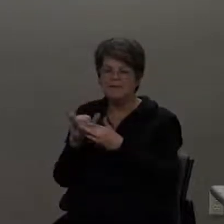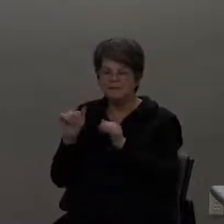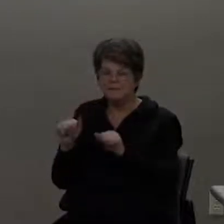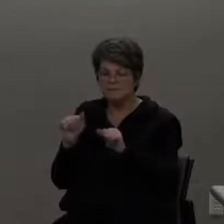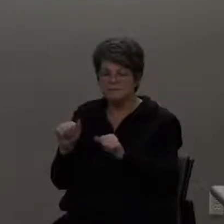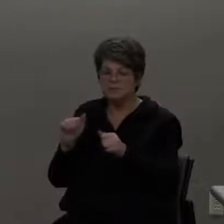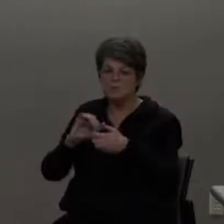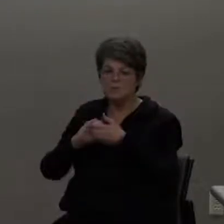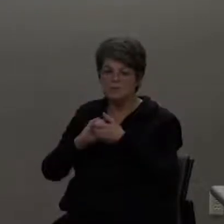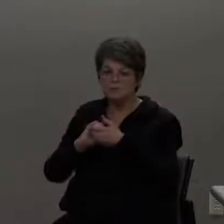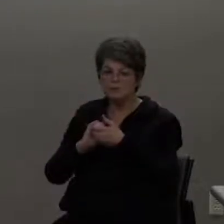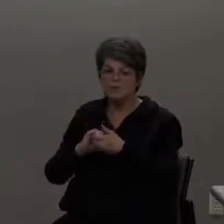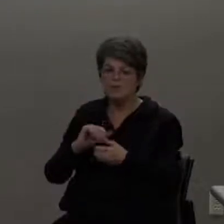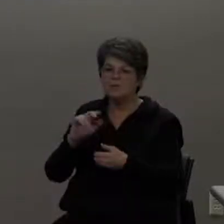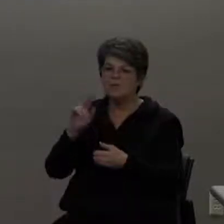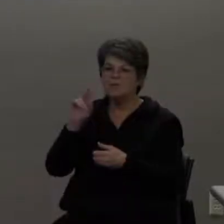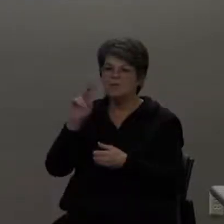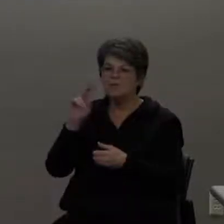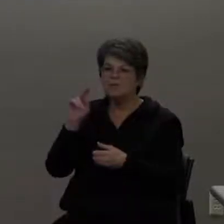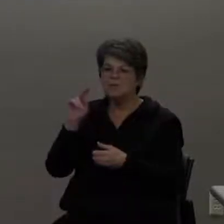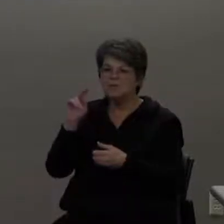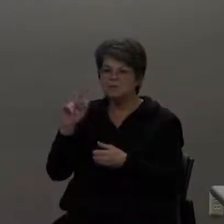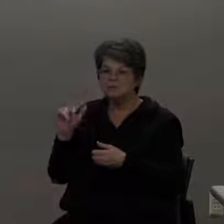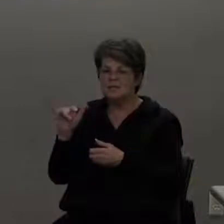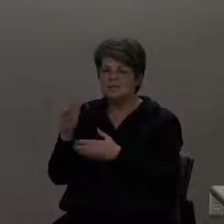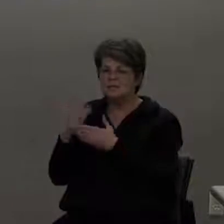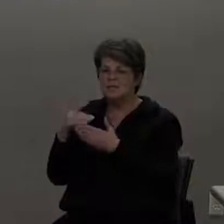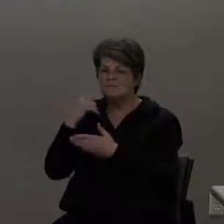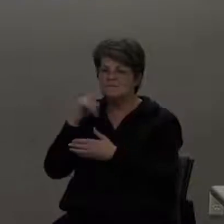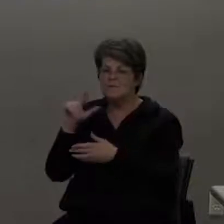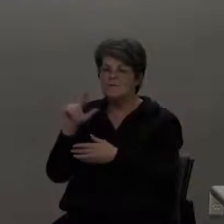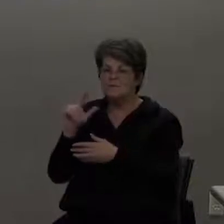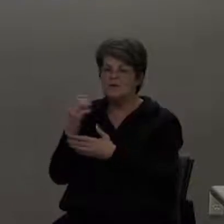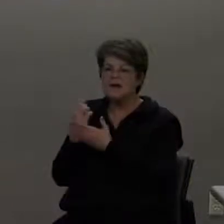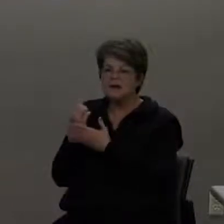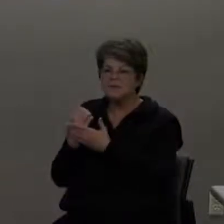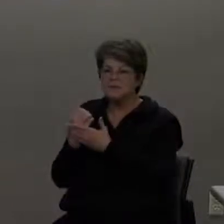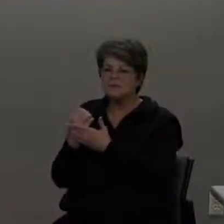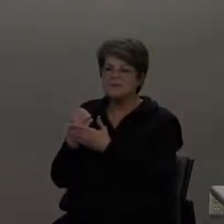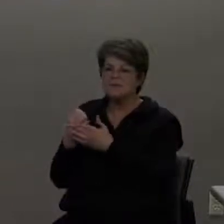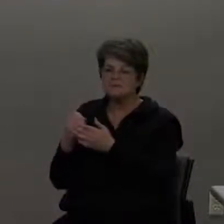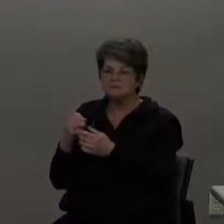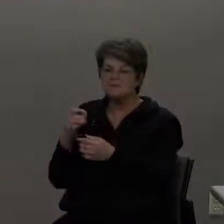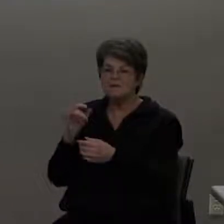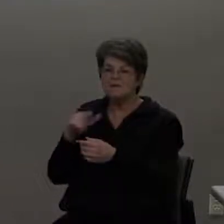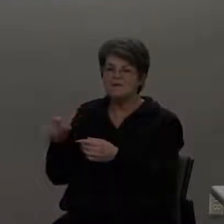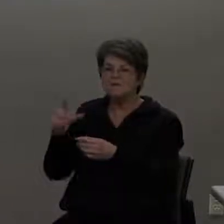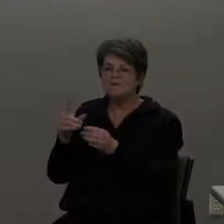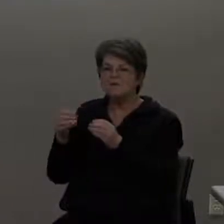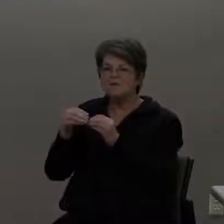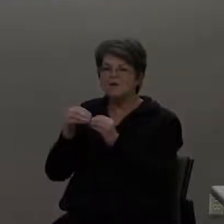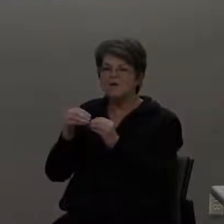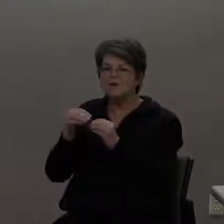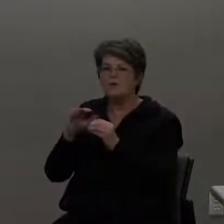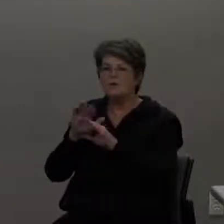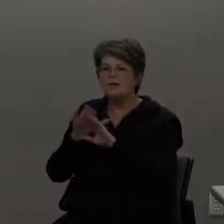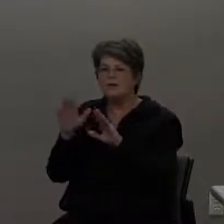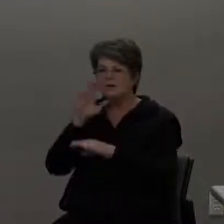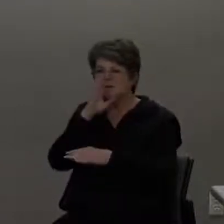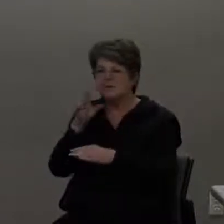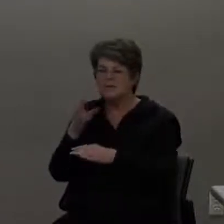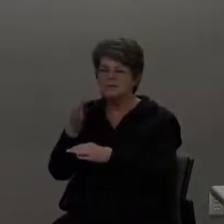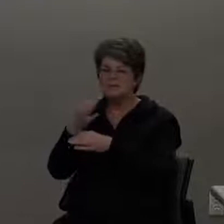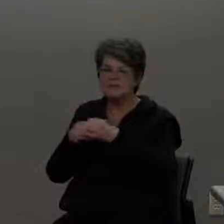potential partner. There's the Kentucky Cabinet for Economic Development. But they're going to be more supportive and indirect partners rather than